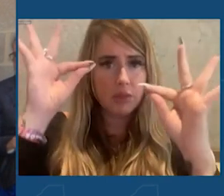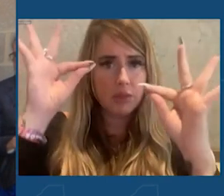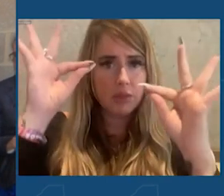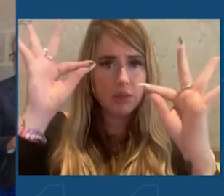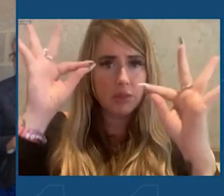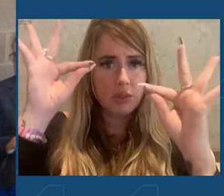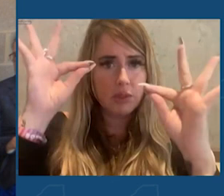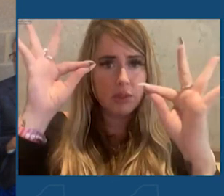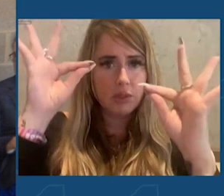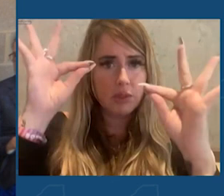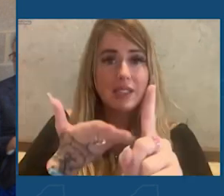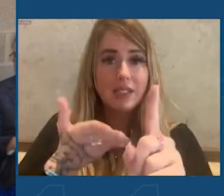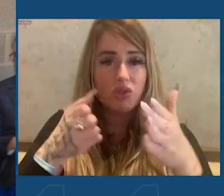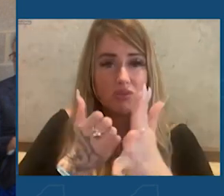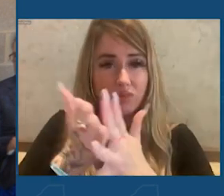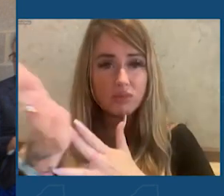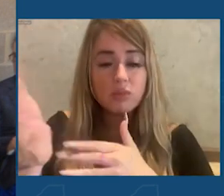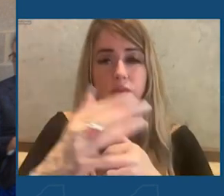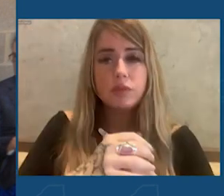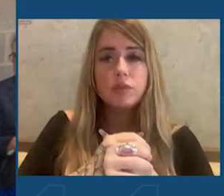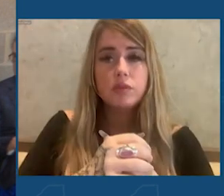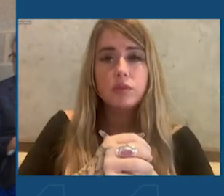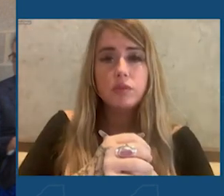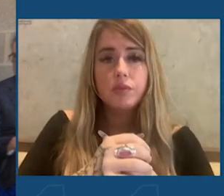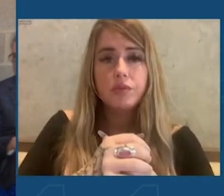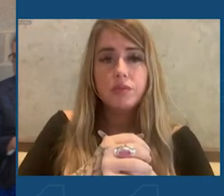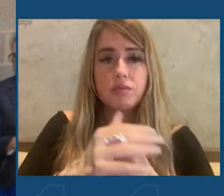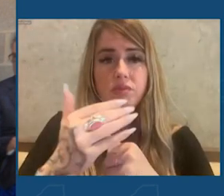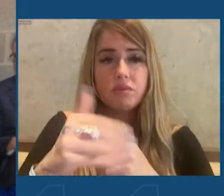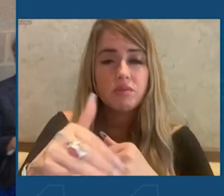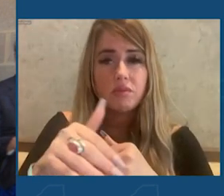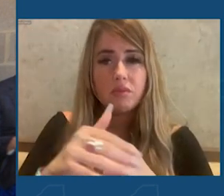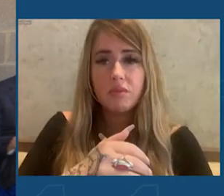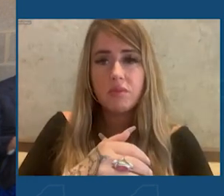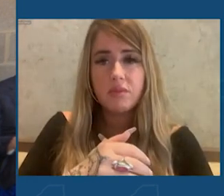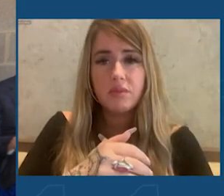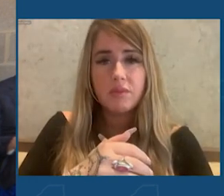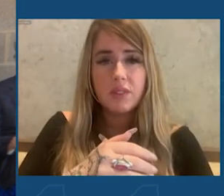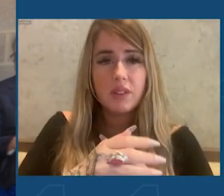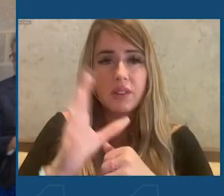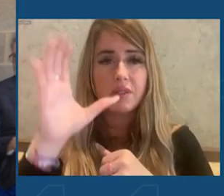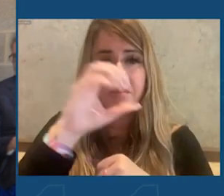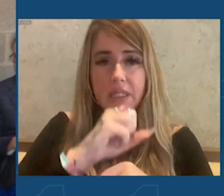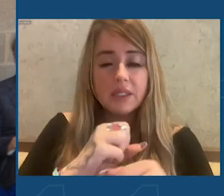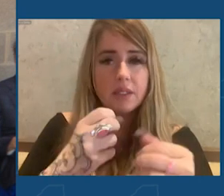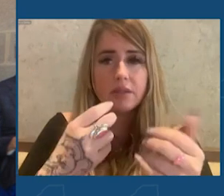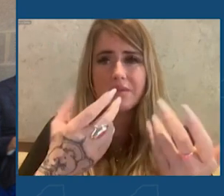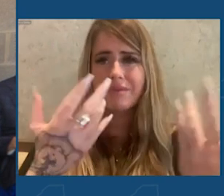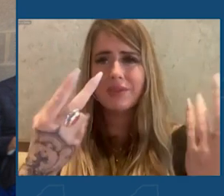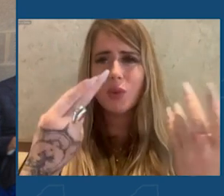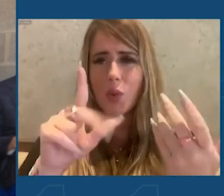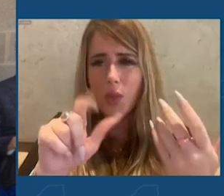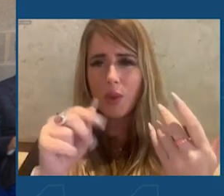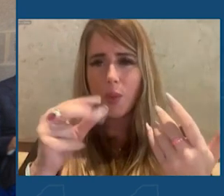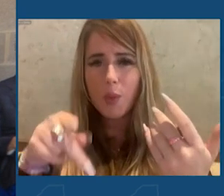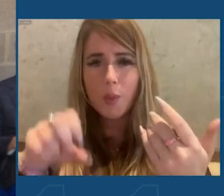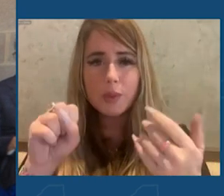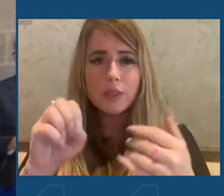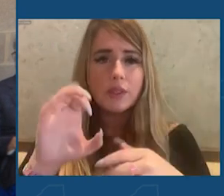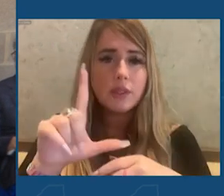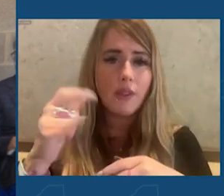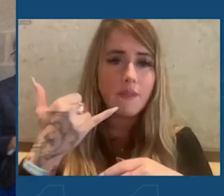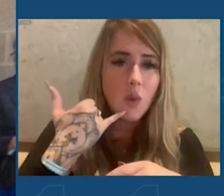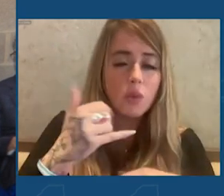missed. Hula hoops, frisbees, cell phones, Burger King,